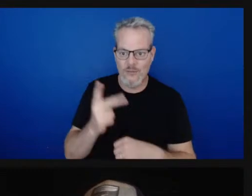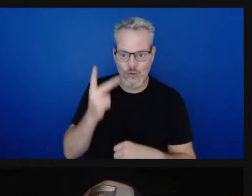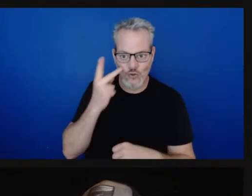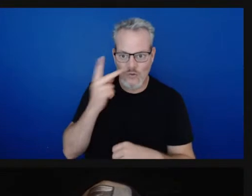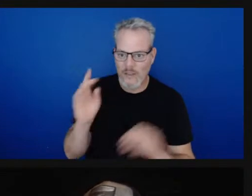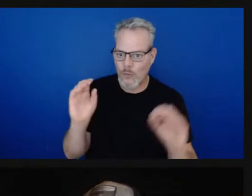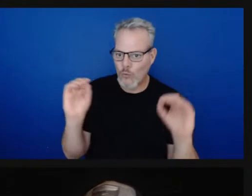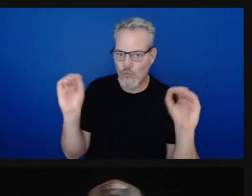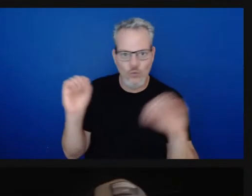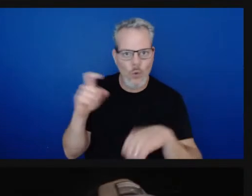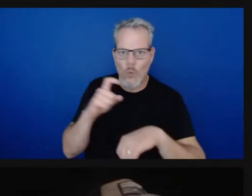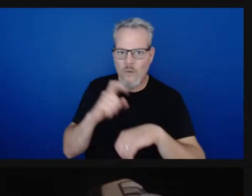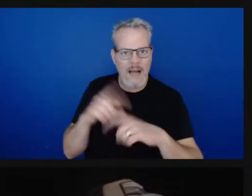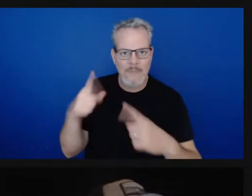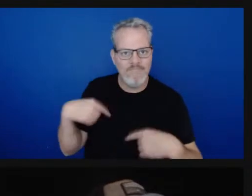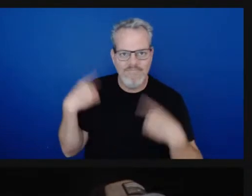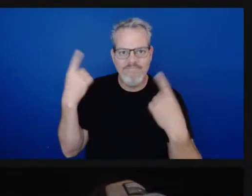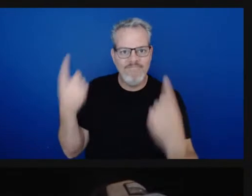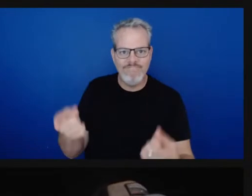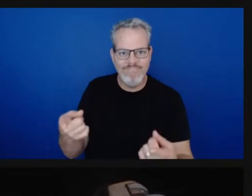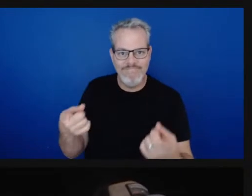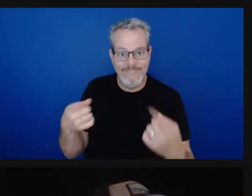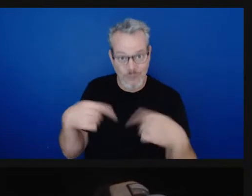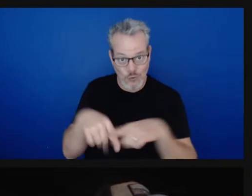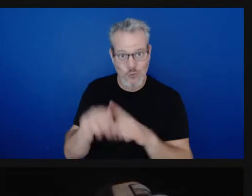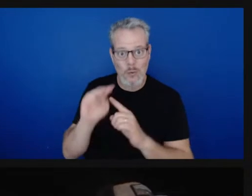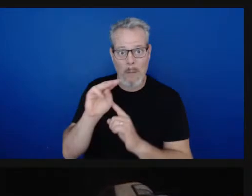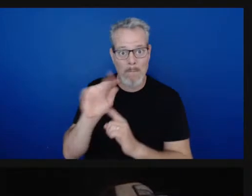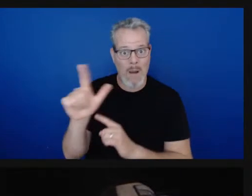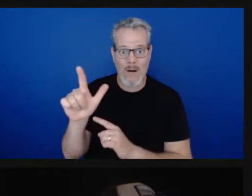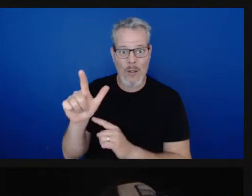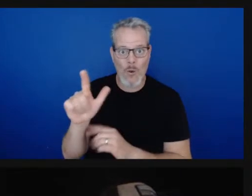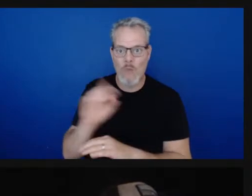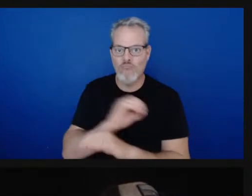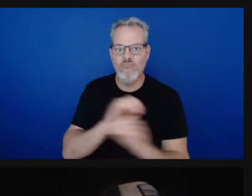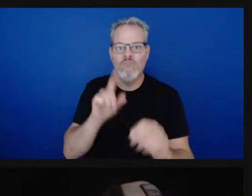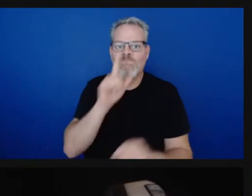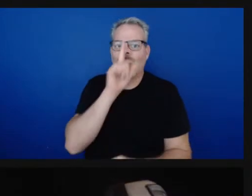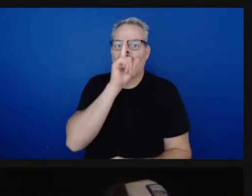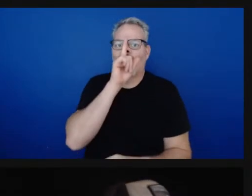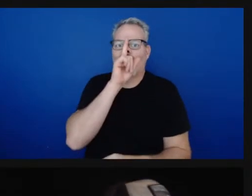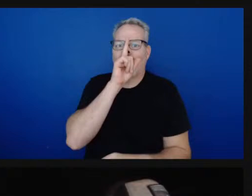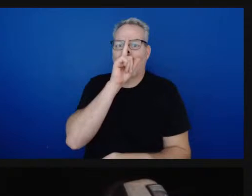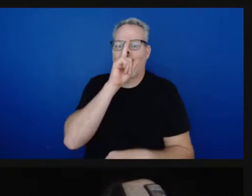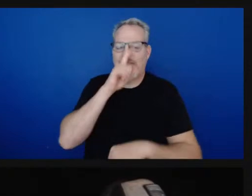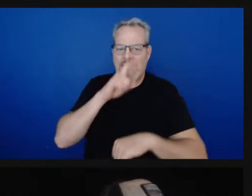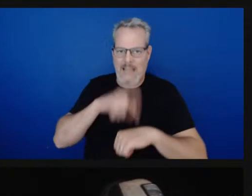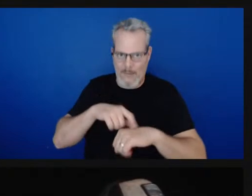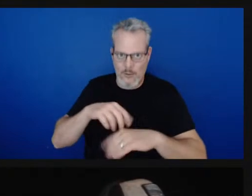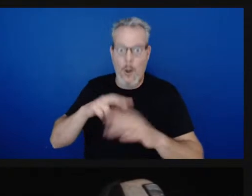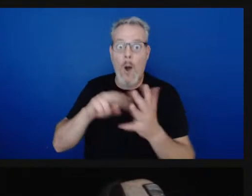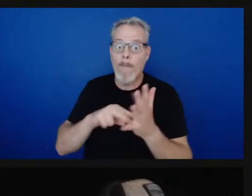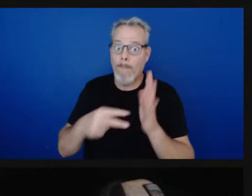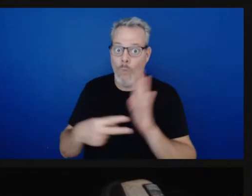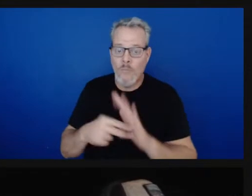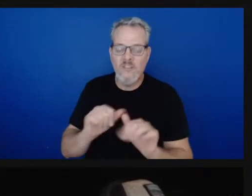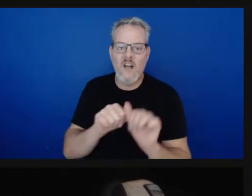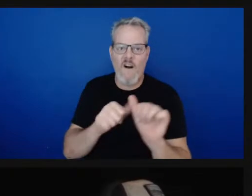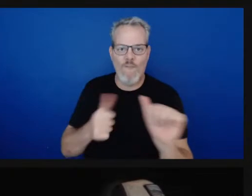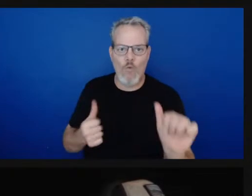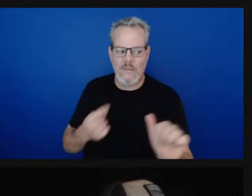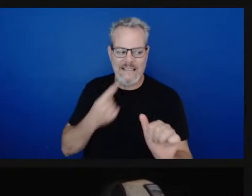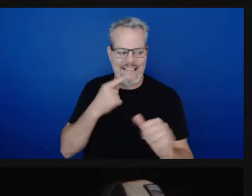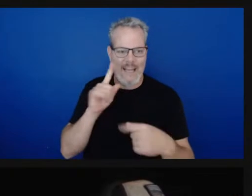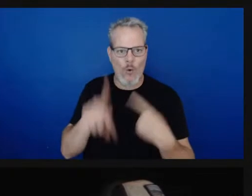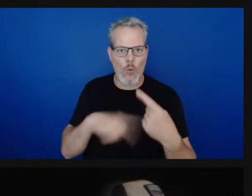times ever since then. Even during Mauna Loa, when lava was approaching Saddle Road, they intentionally avoided saying when it would arrive